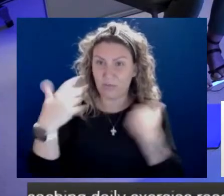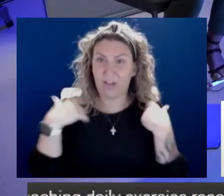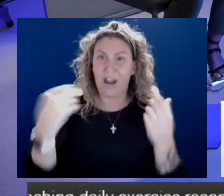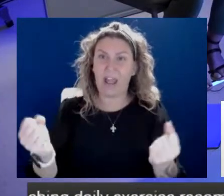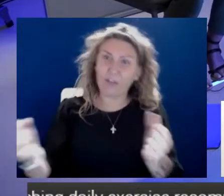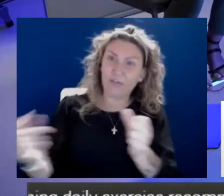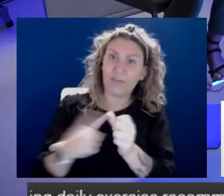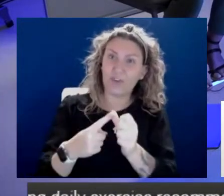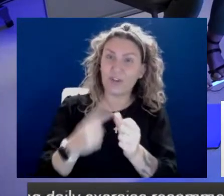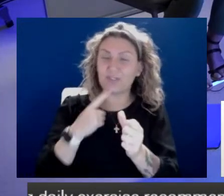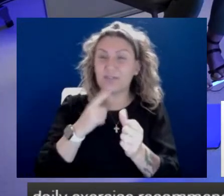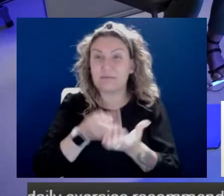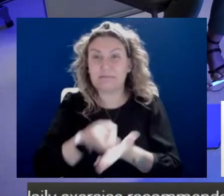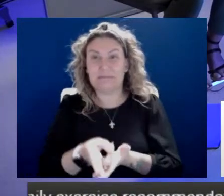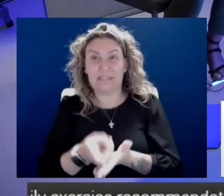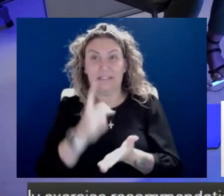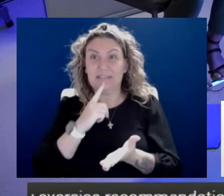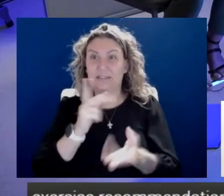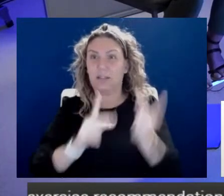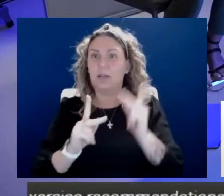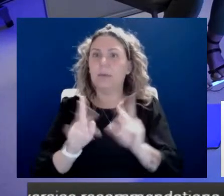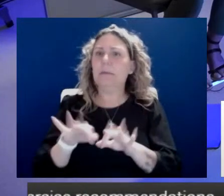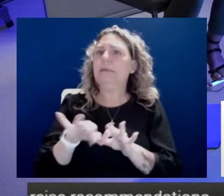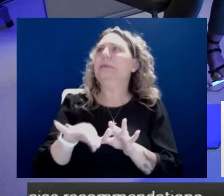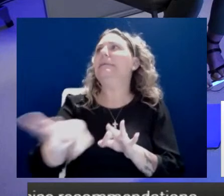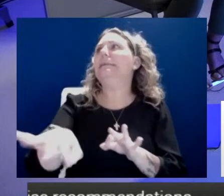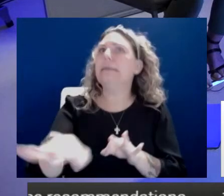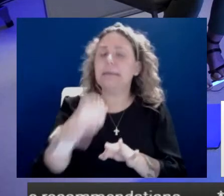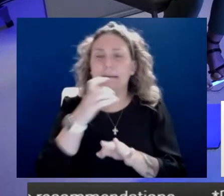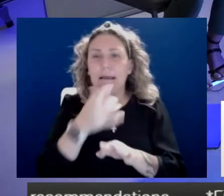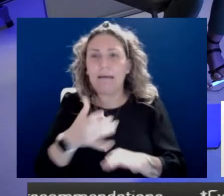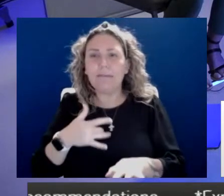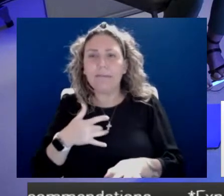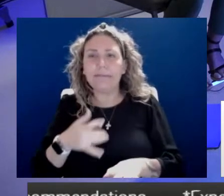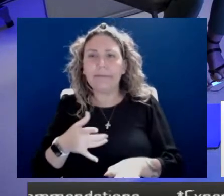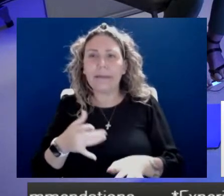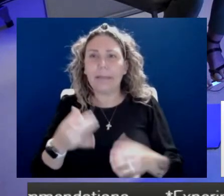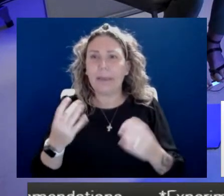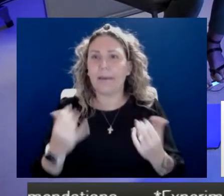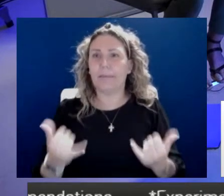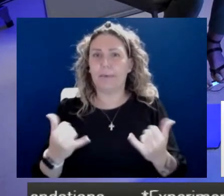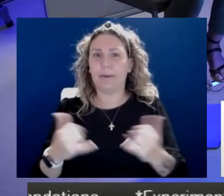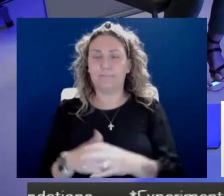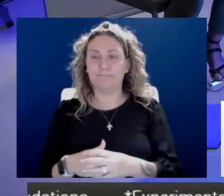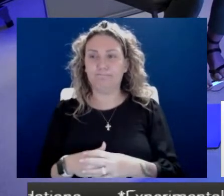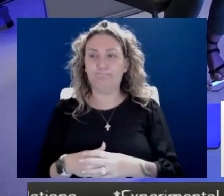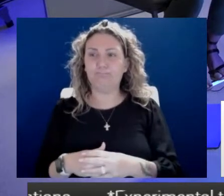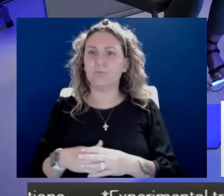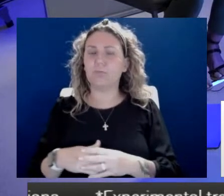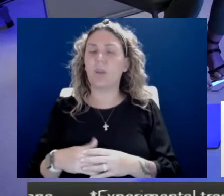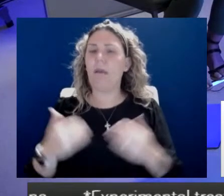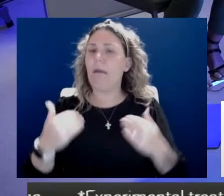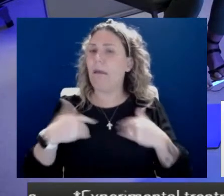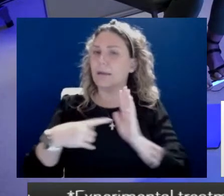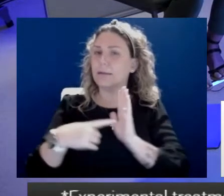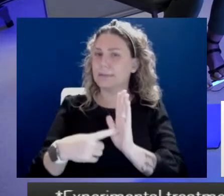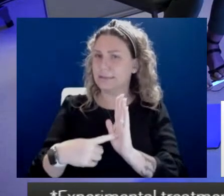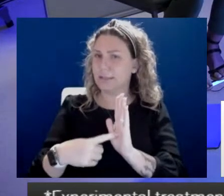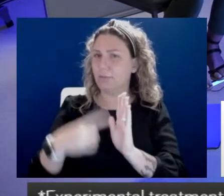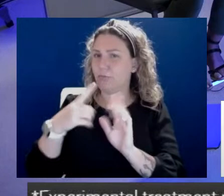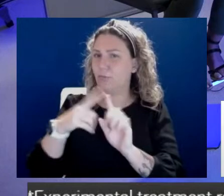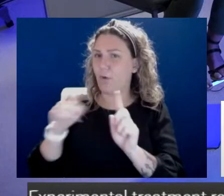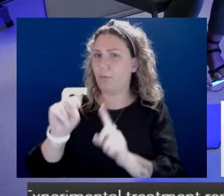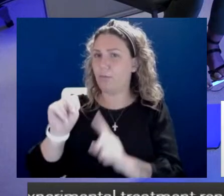honest, that's got to take a back burner because it doesn't feel immediate. Yes, definitely. So there was an example that made the news recently, these